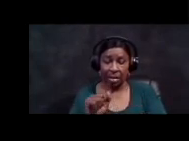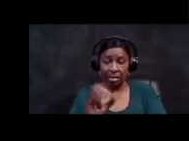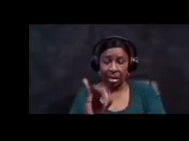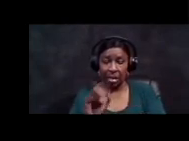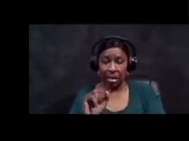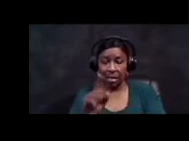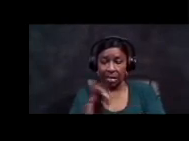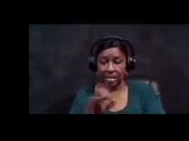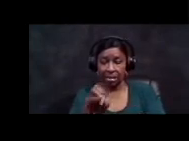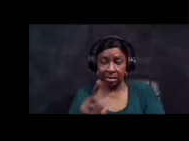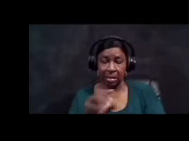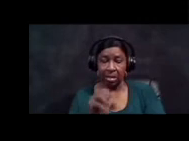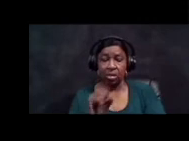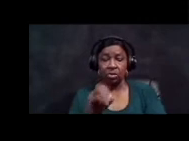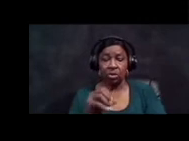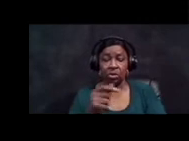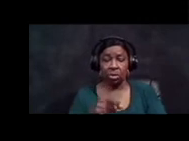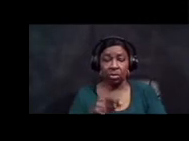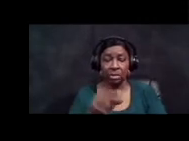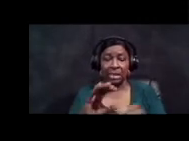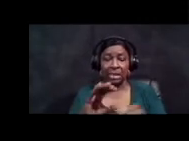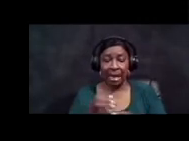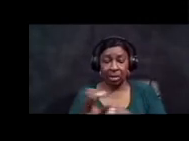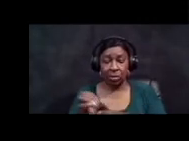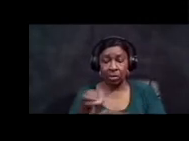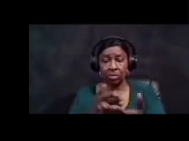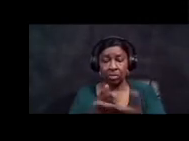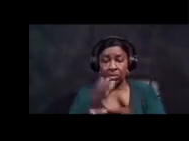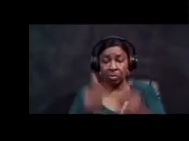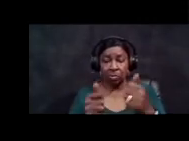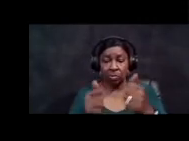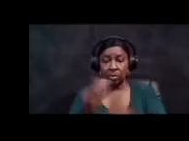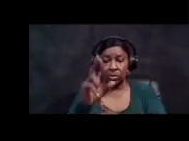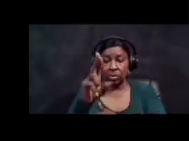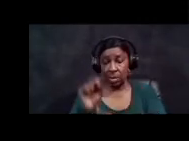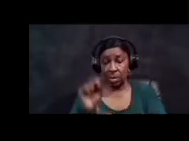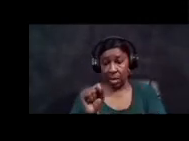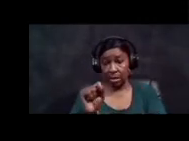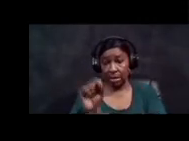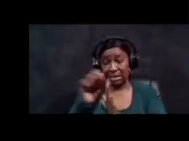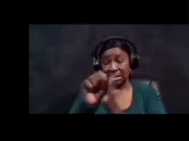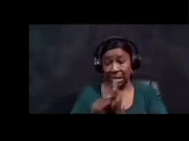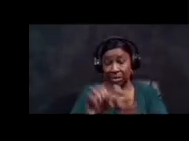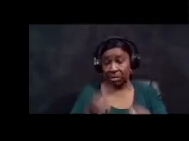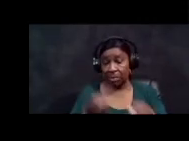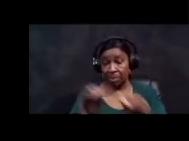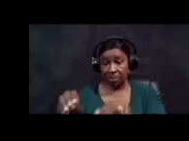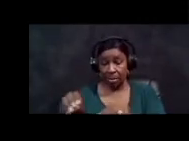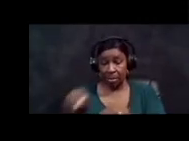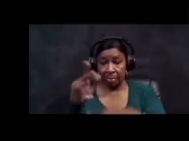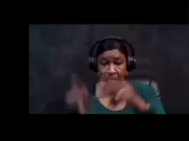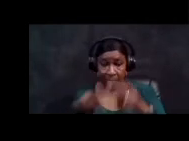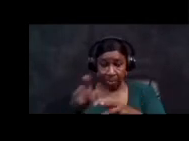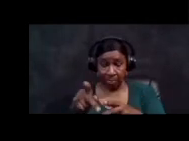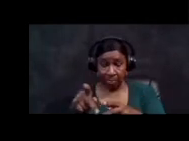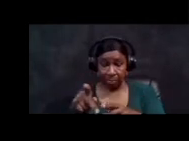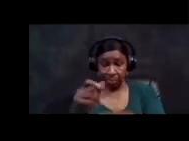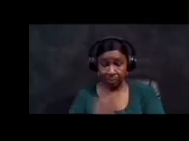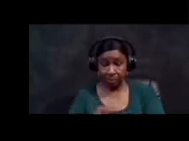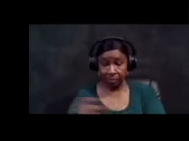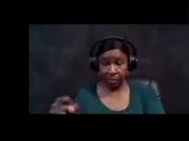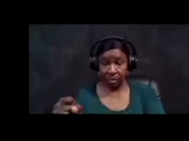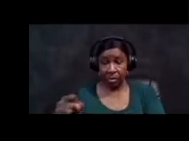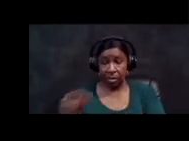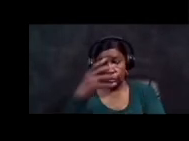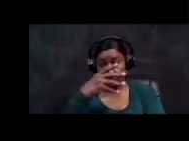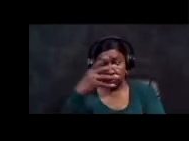been the categories through which the US state has cast people on the move as economic migrants, refugees,